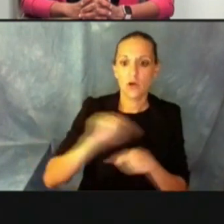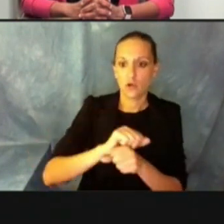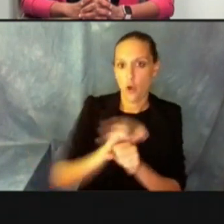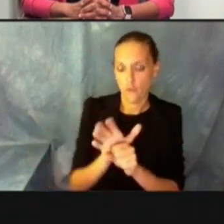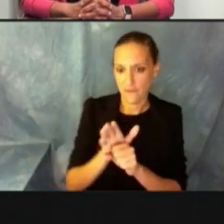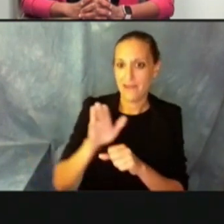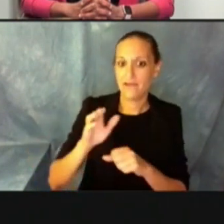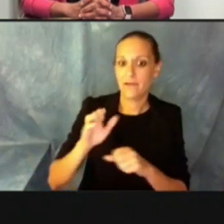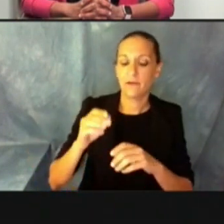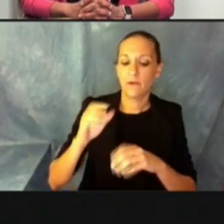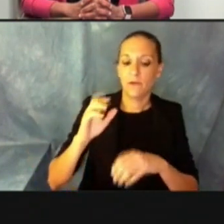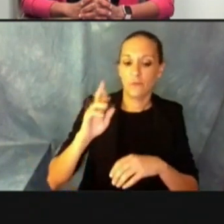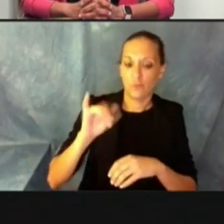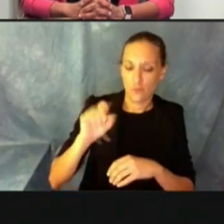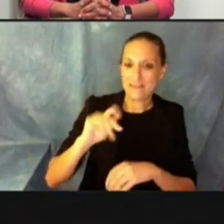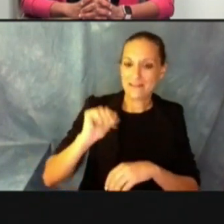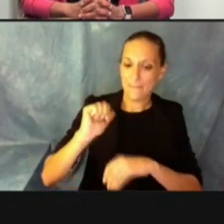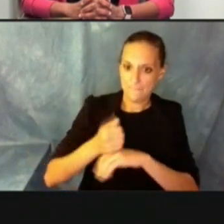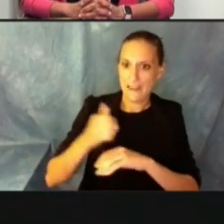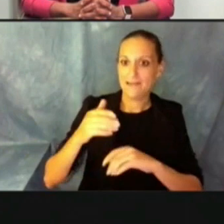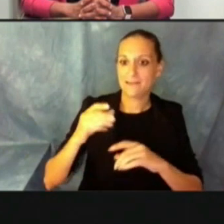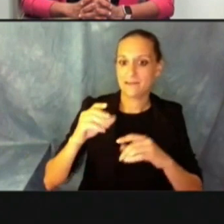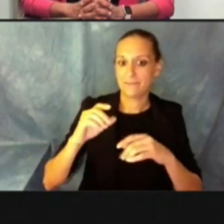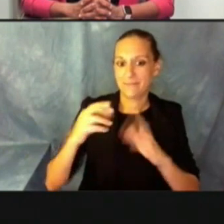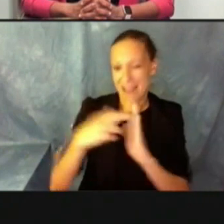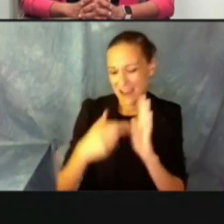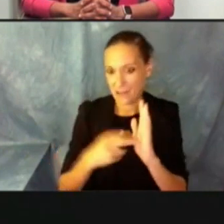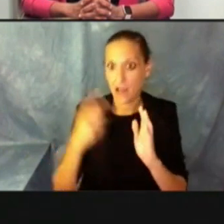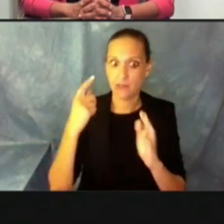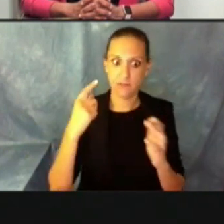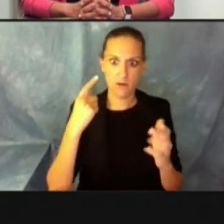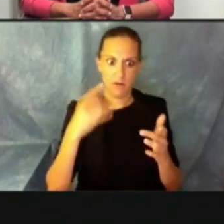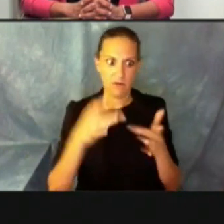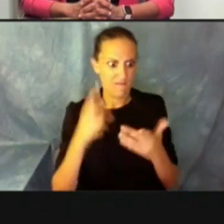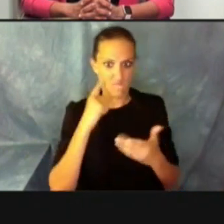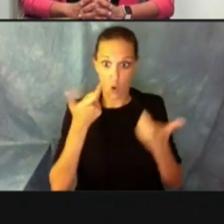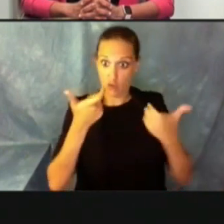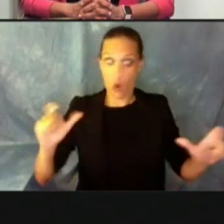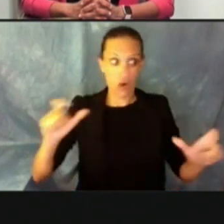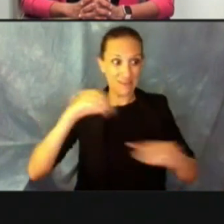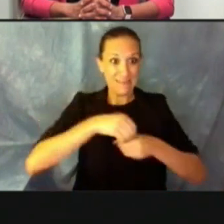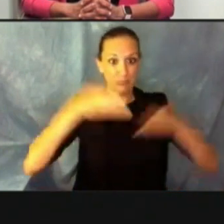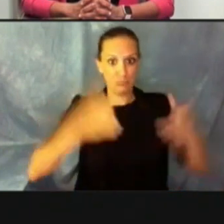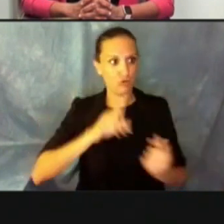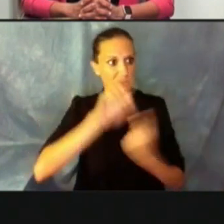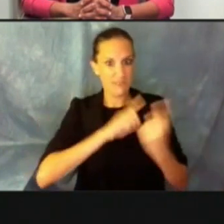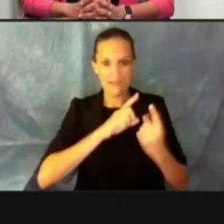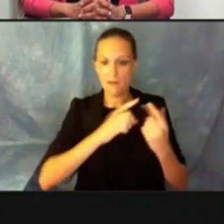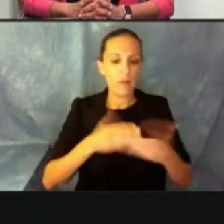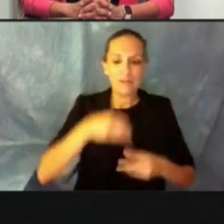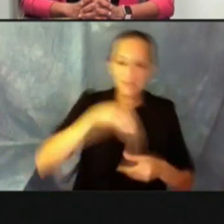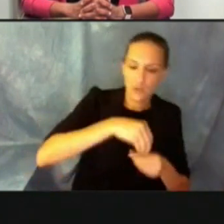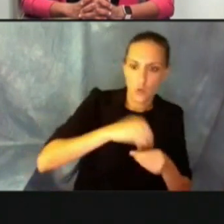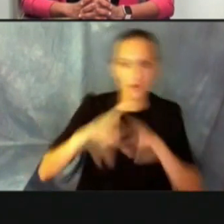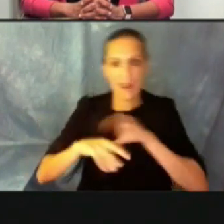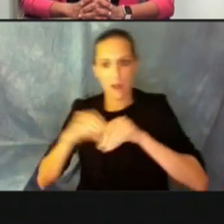guidelines inform the city's guidelines for large in-person events, whether they're indoors or outdoors?